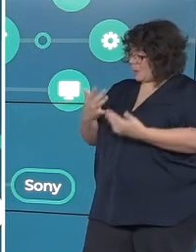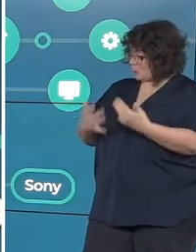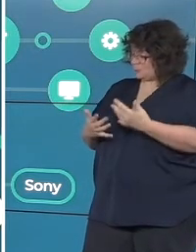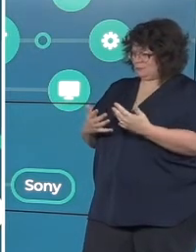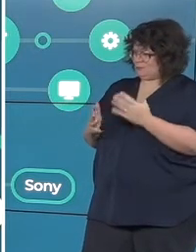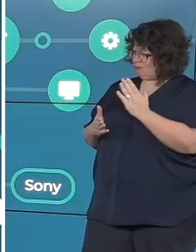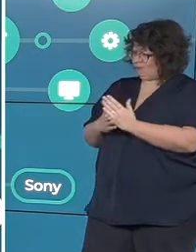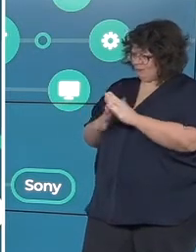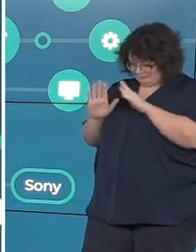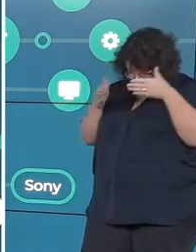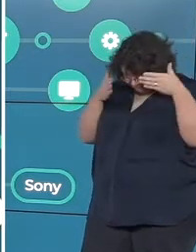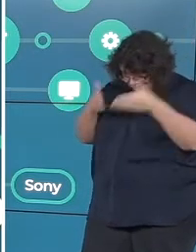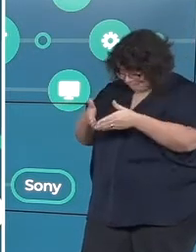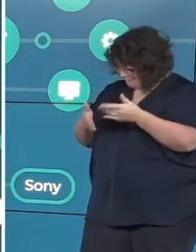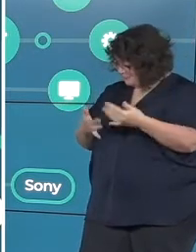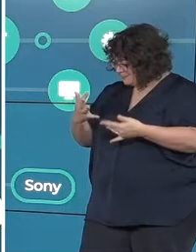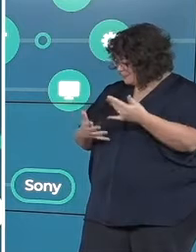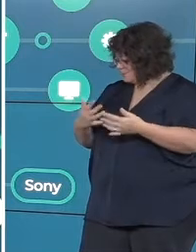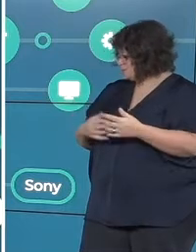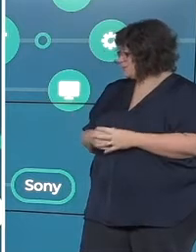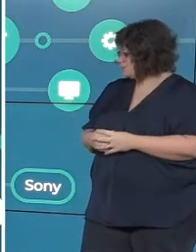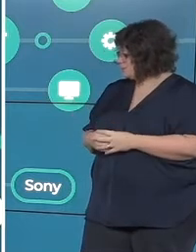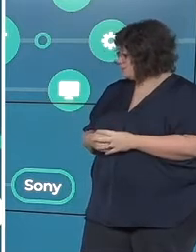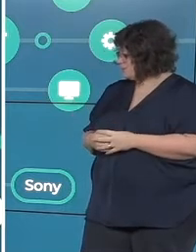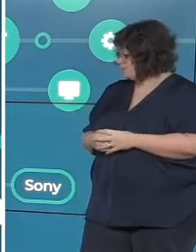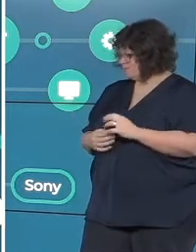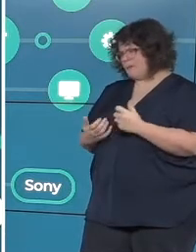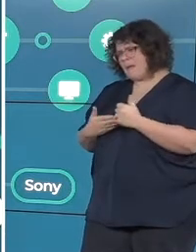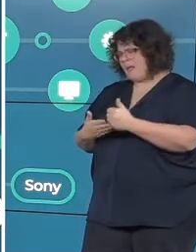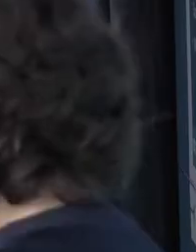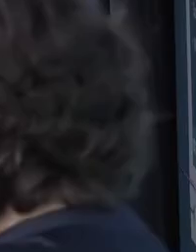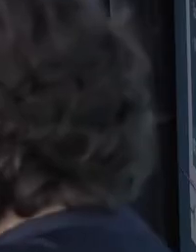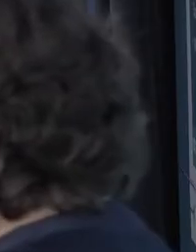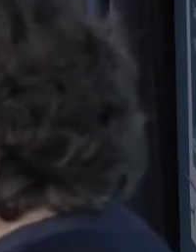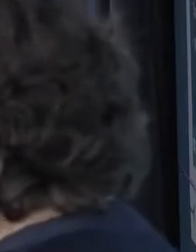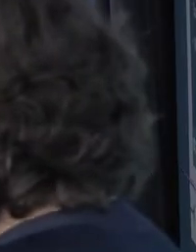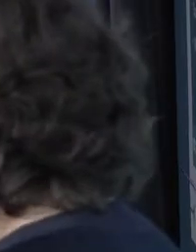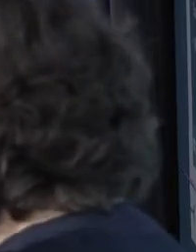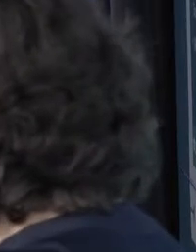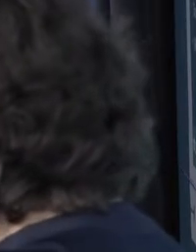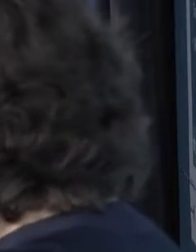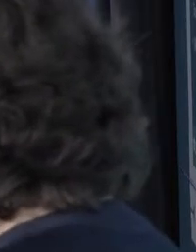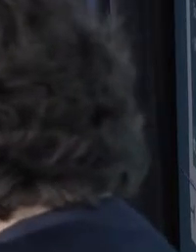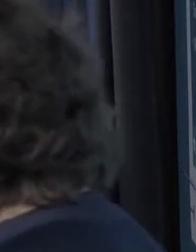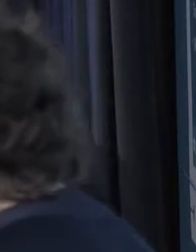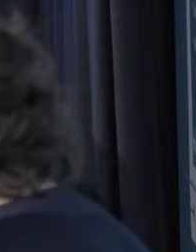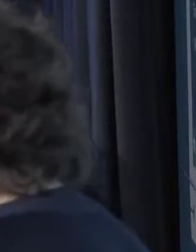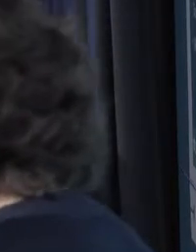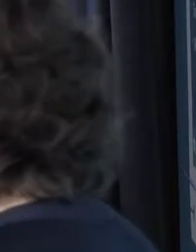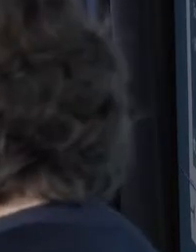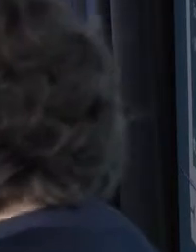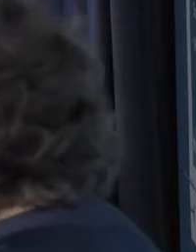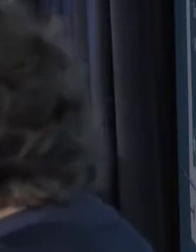networks, employee resource groups, whatever we want to call them, and finding that far more worthwhile and valuable than the day job. So setting that